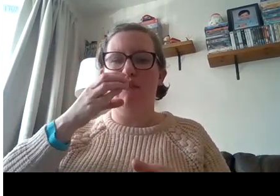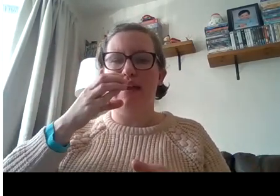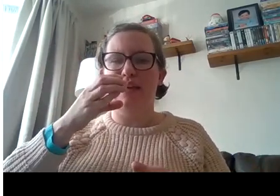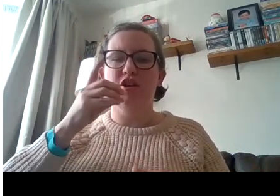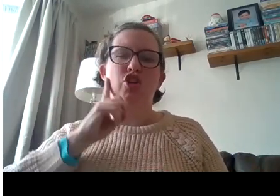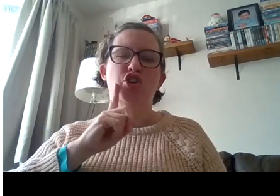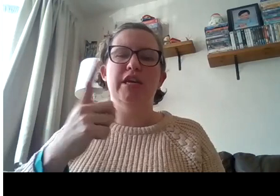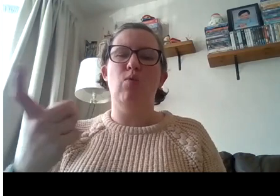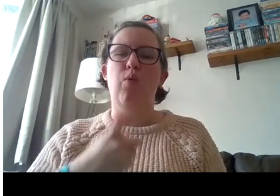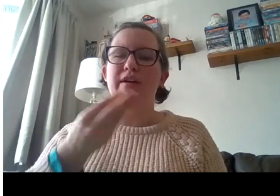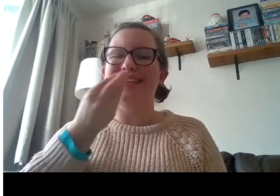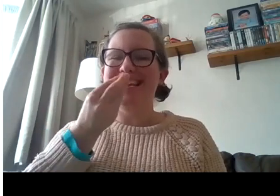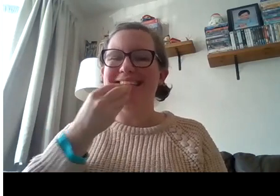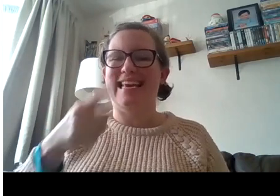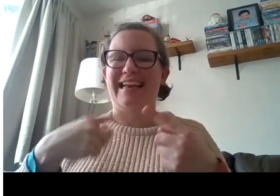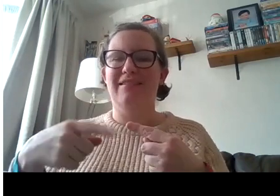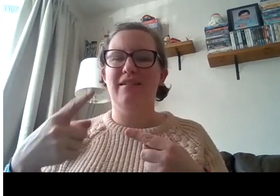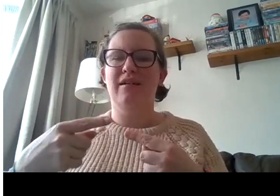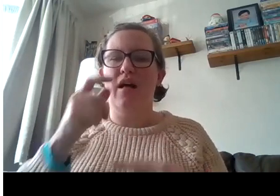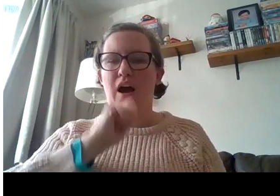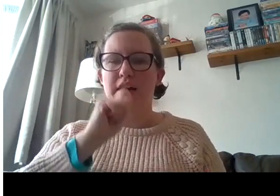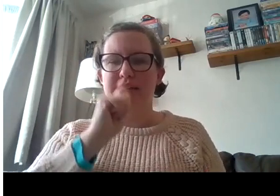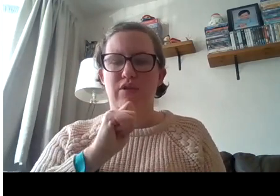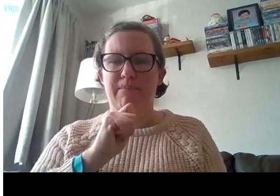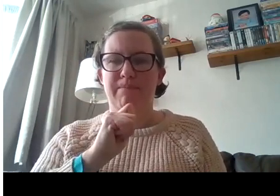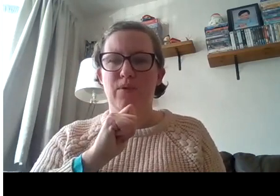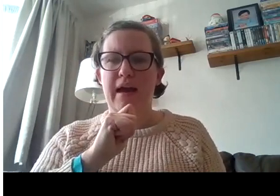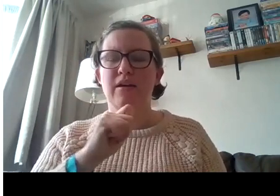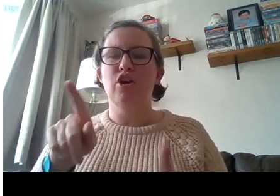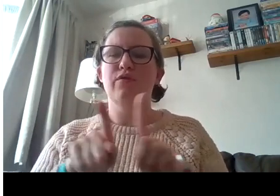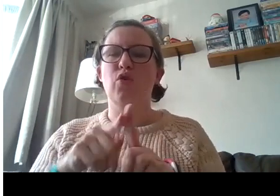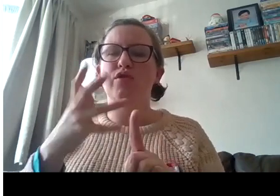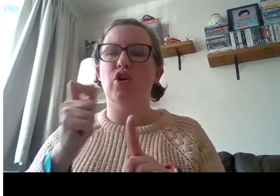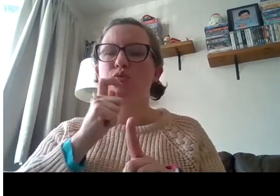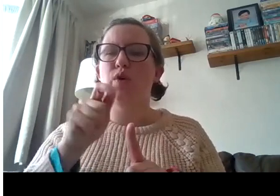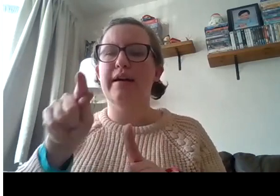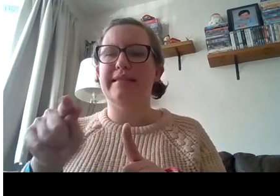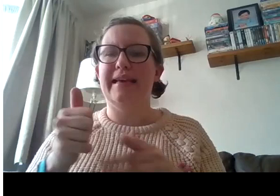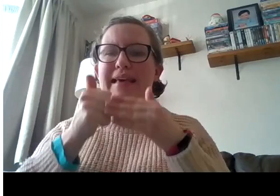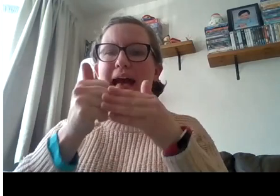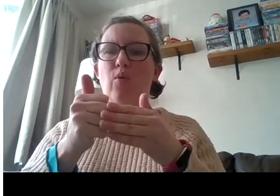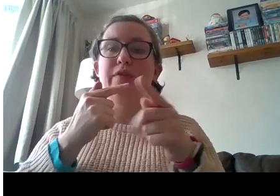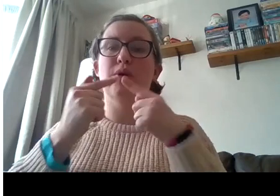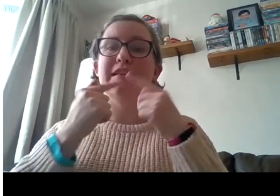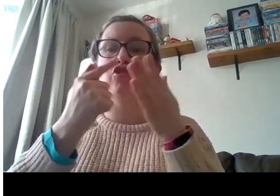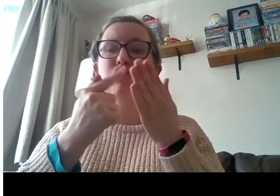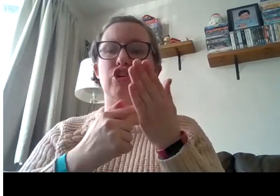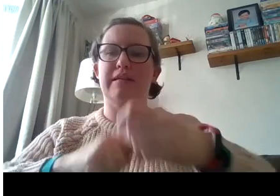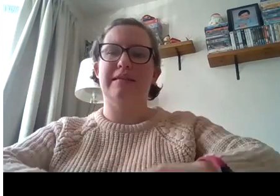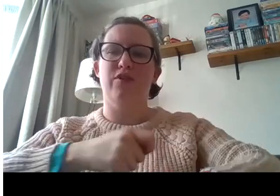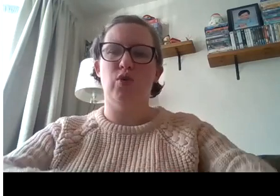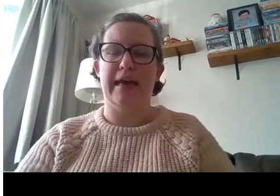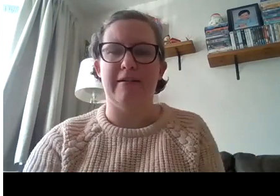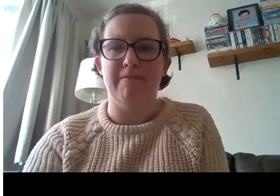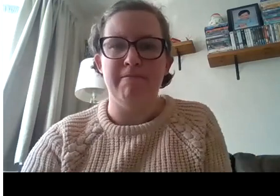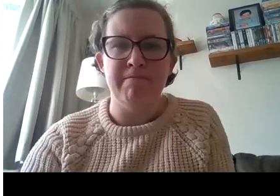having coffee. She was eating ice cream. Okay, you've also got some words here to help with your